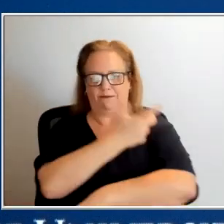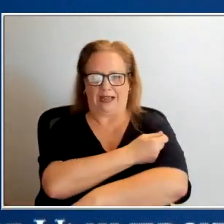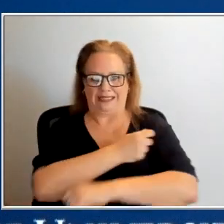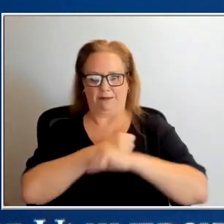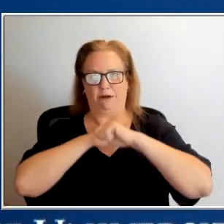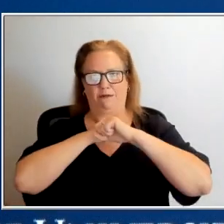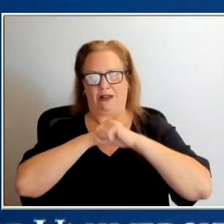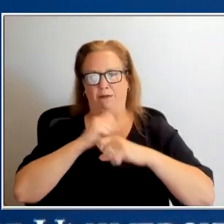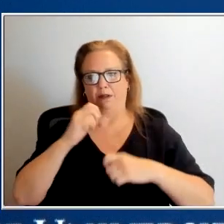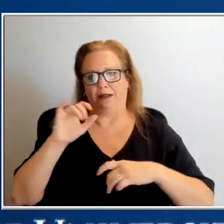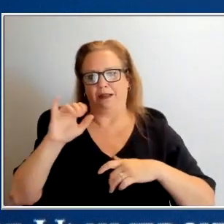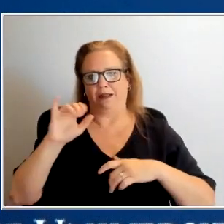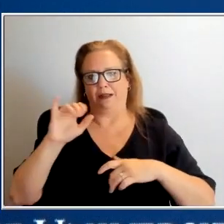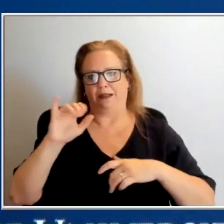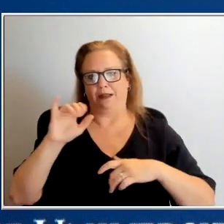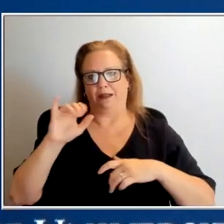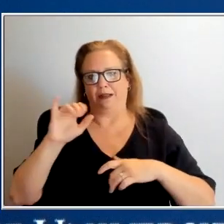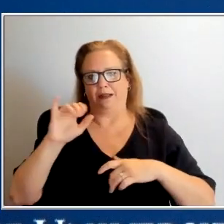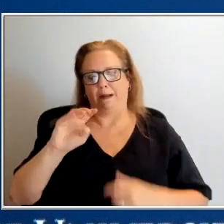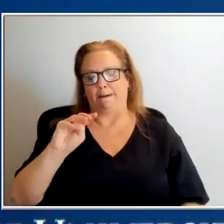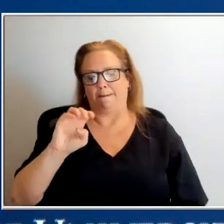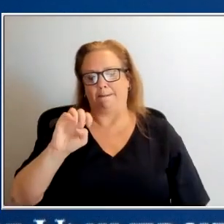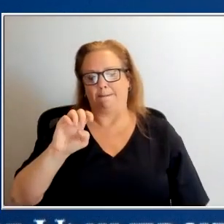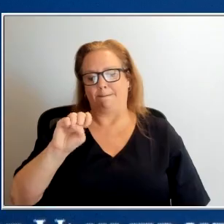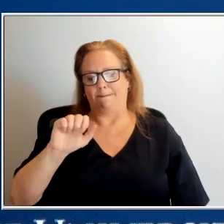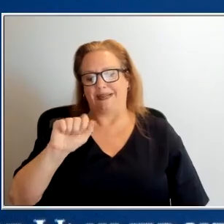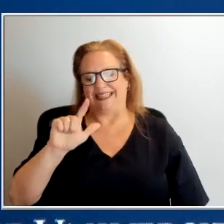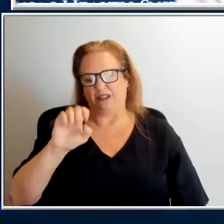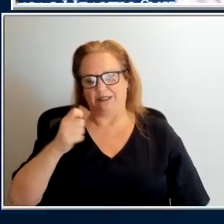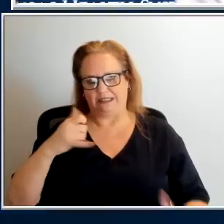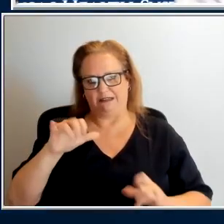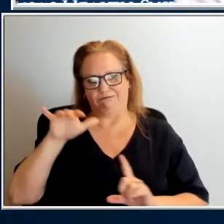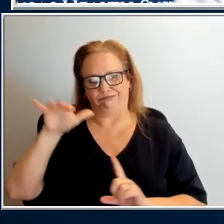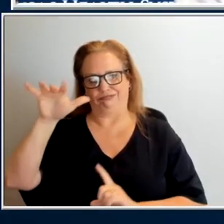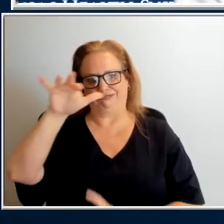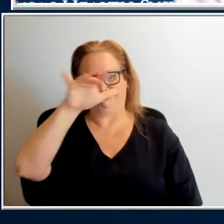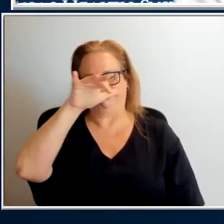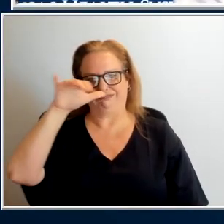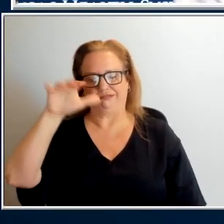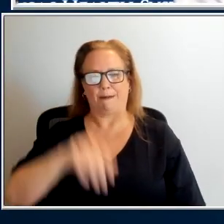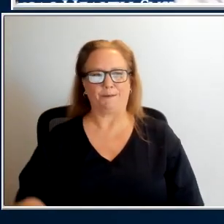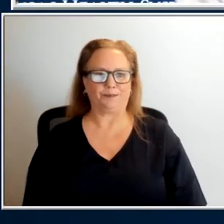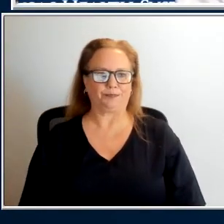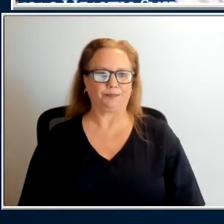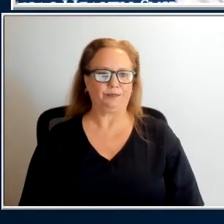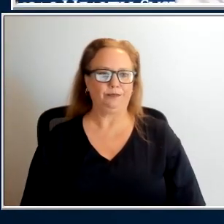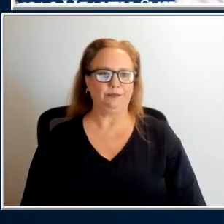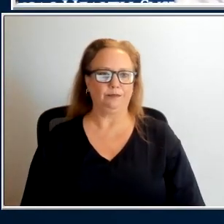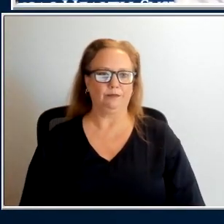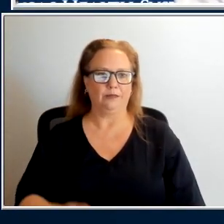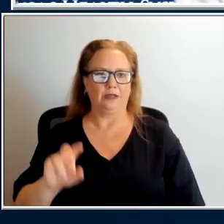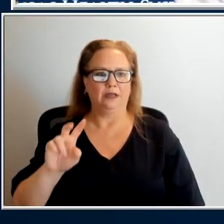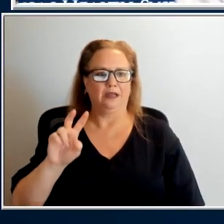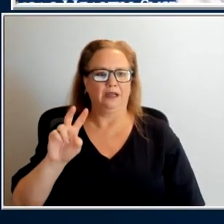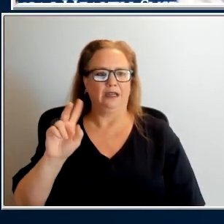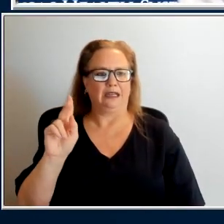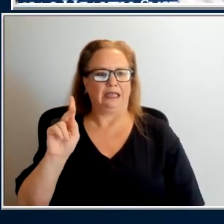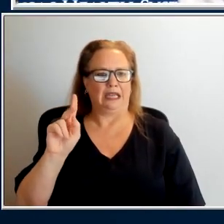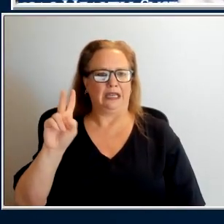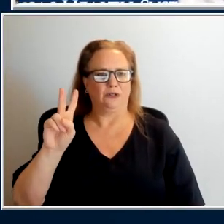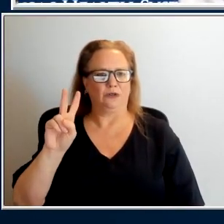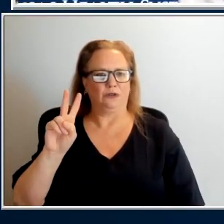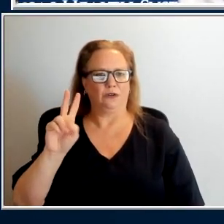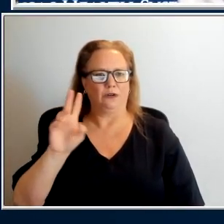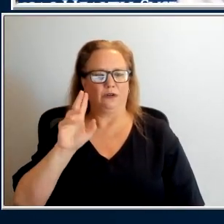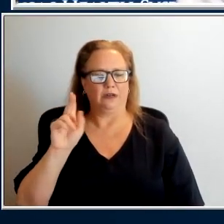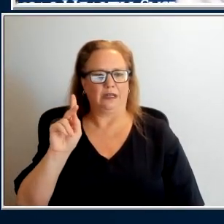infections, most notably measles, that is still out there as well. So anything new on that whole K2 variant? I think I'm talking like it's a